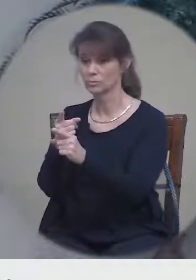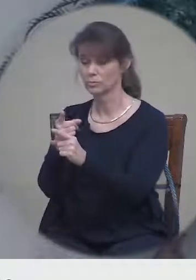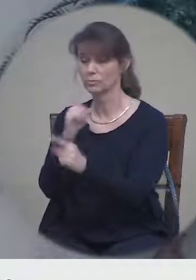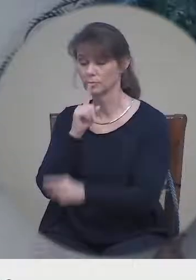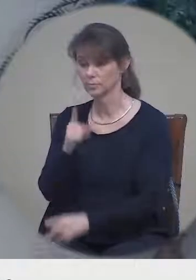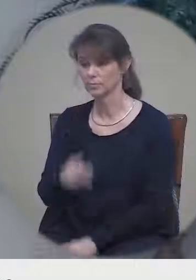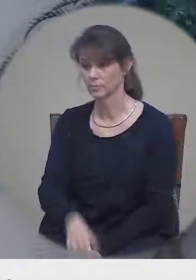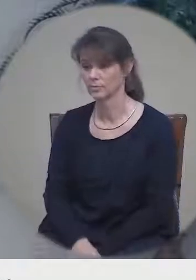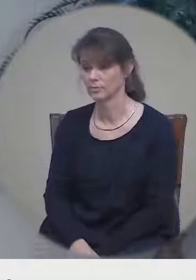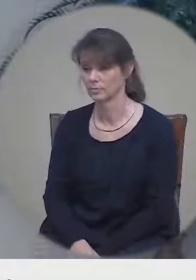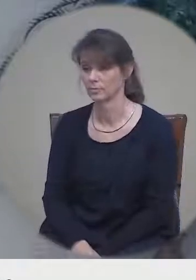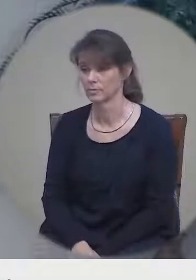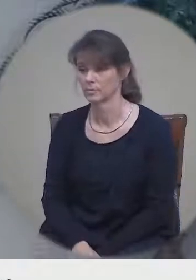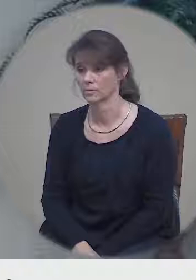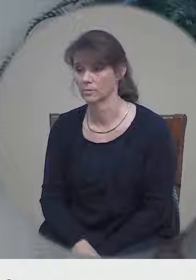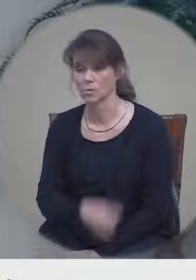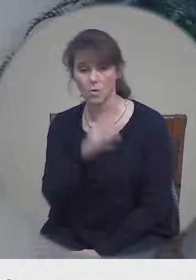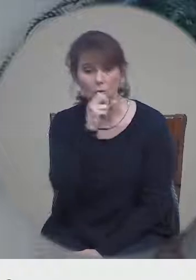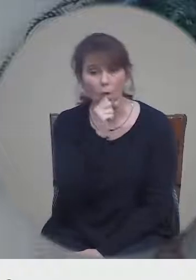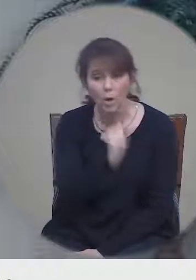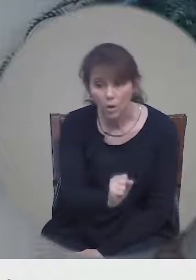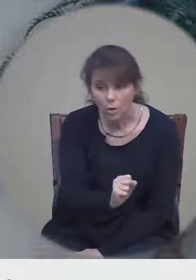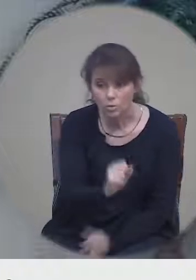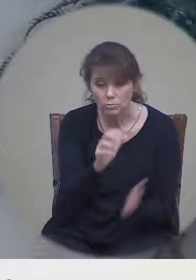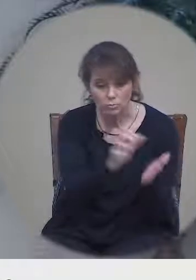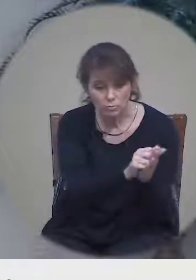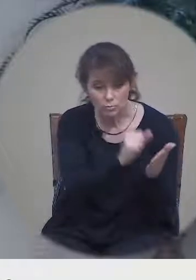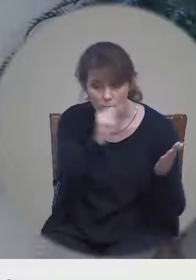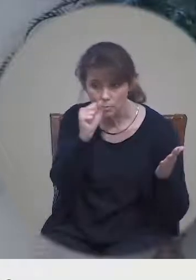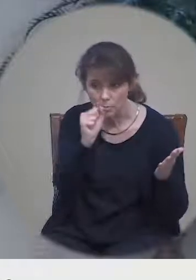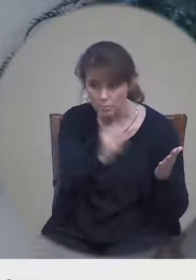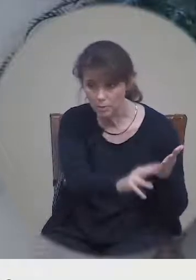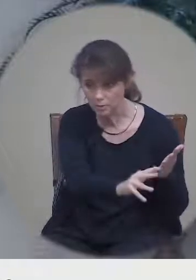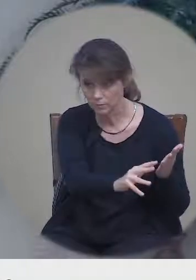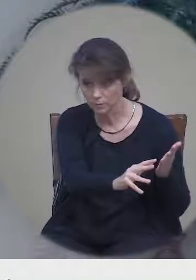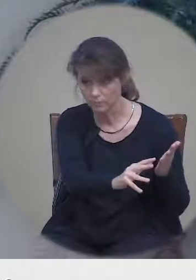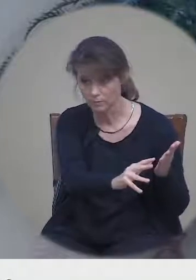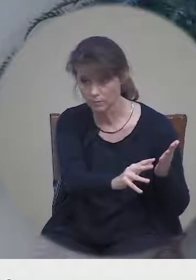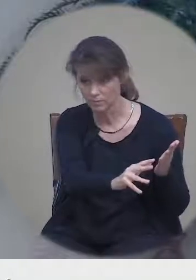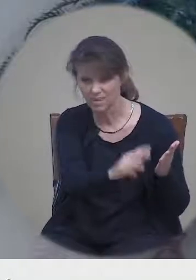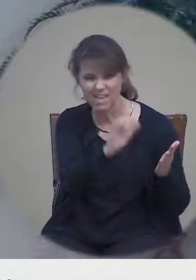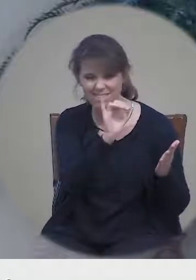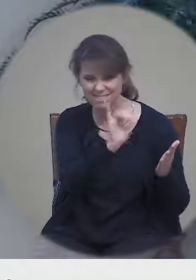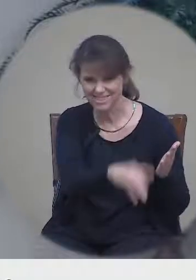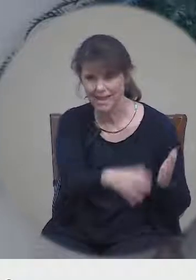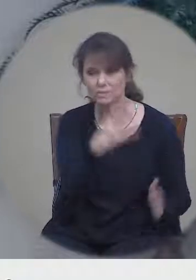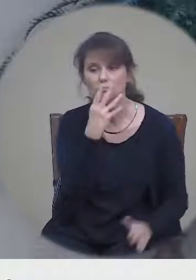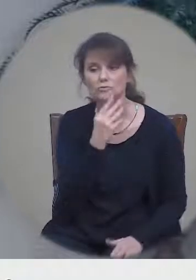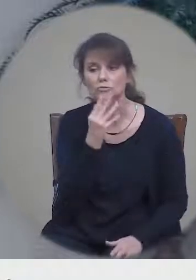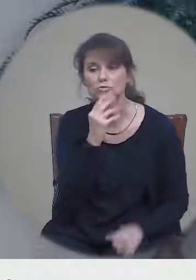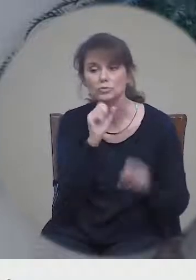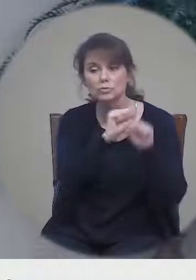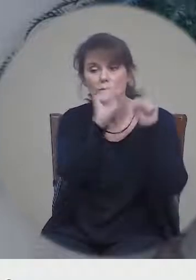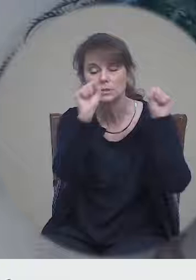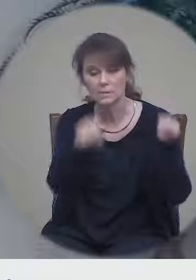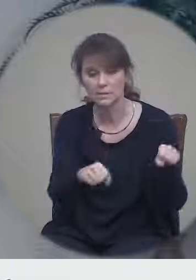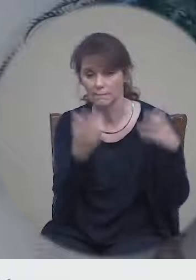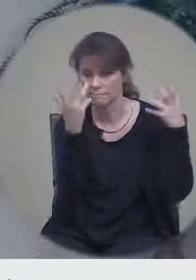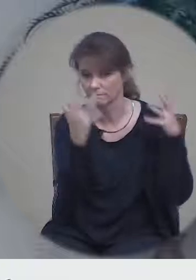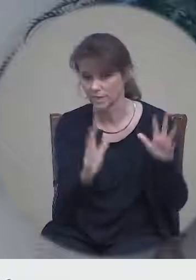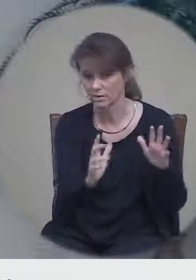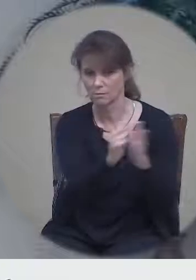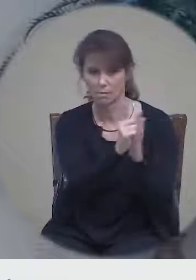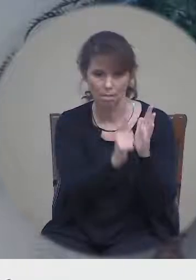I am going to remove the old, which is the Jewish system, the law